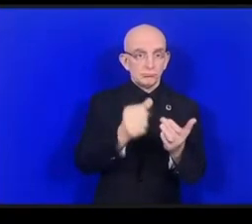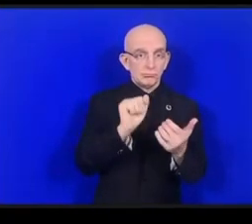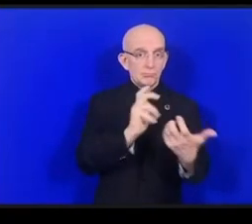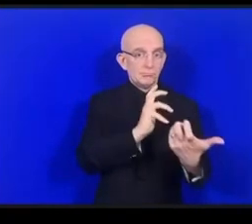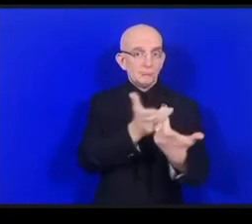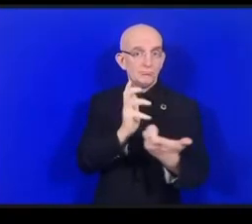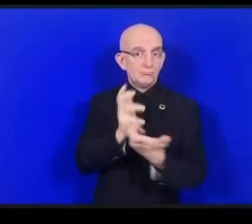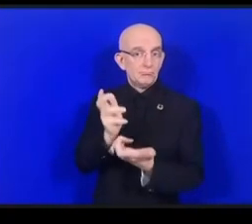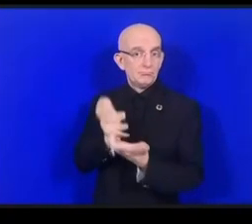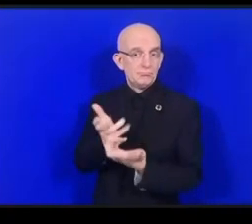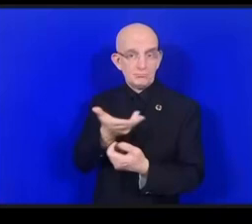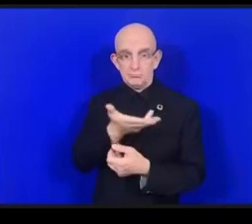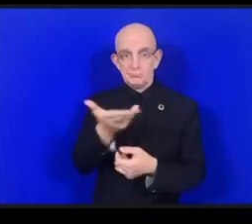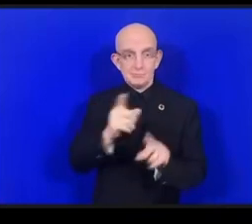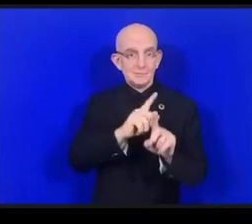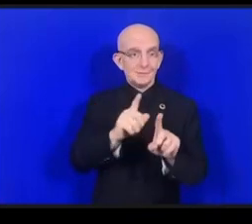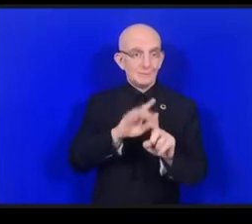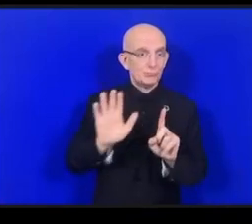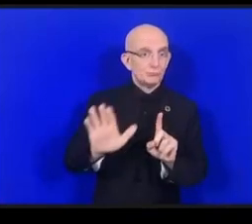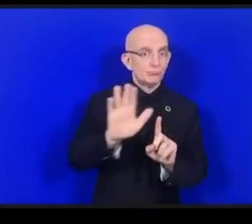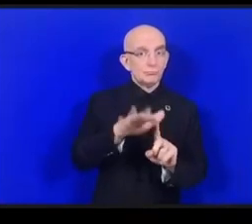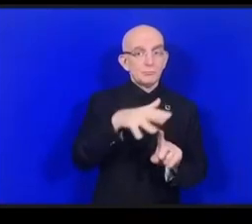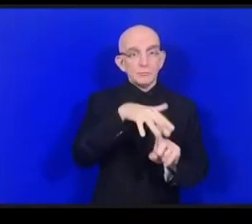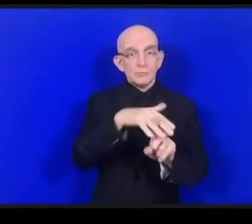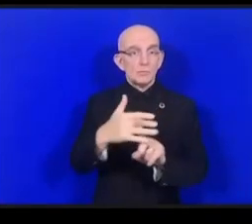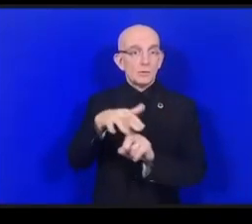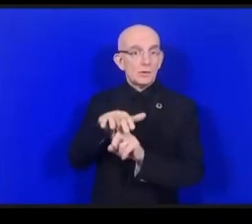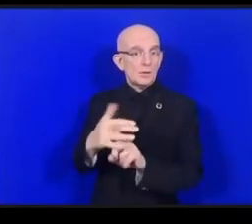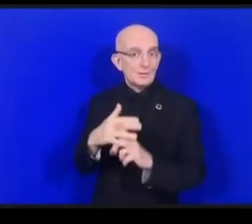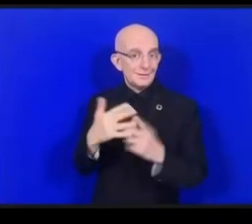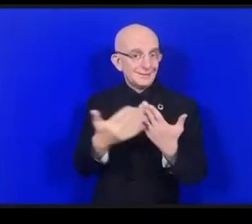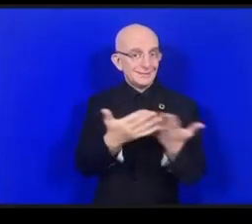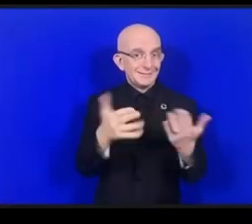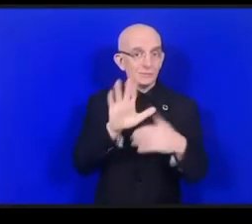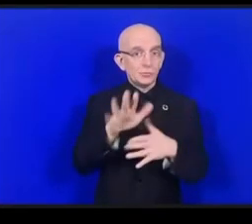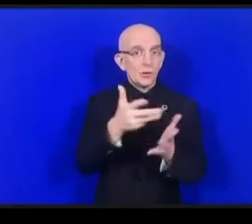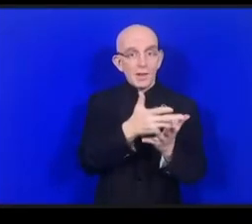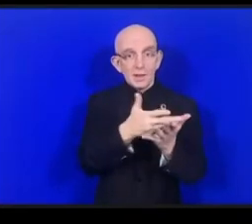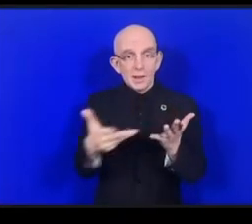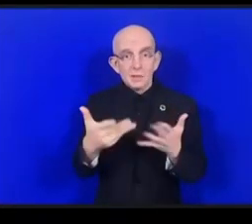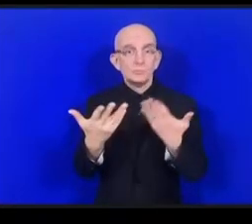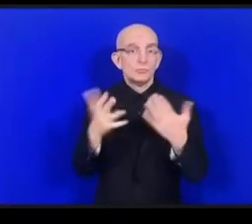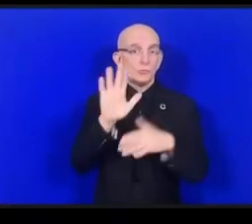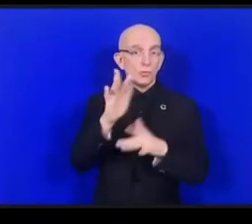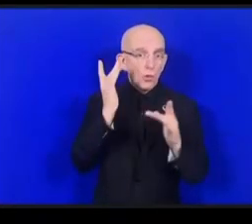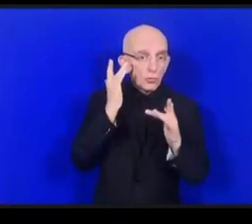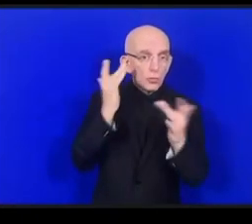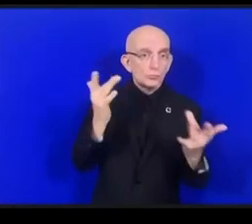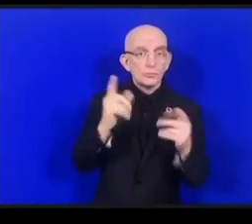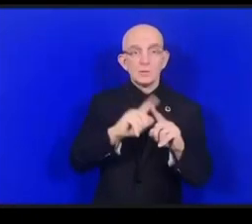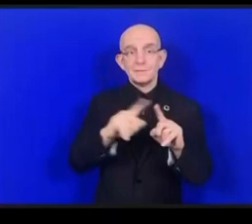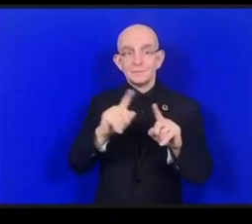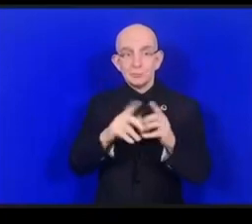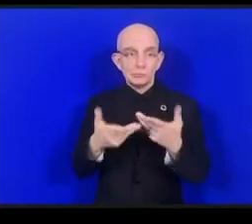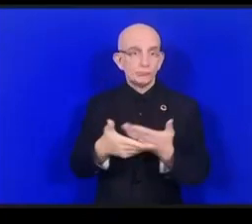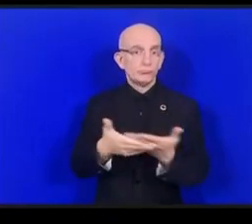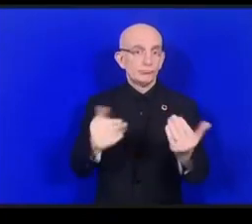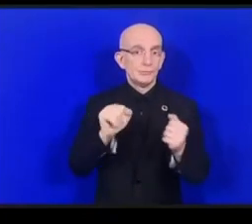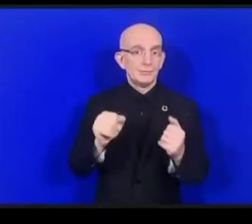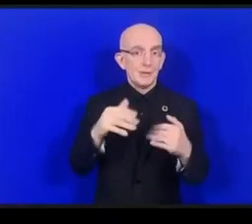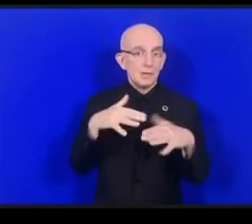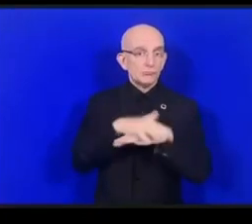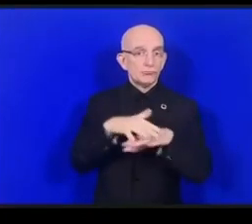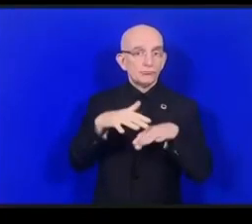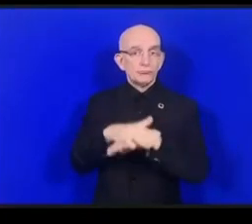culture, and it must be portable and interoperable with other platforms and libraries. It also has to be